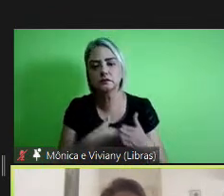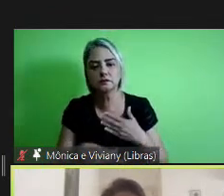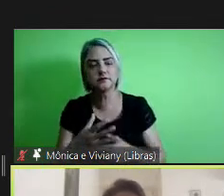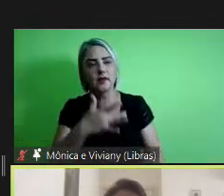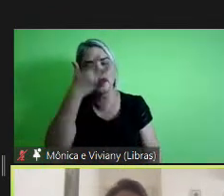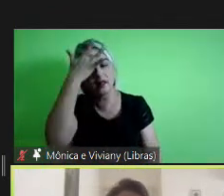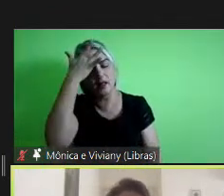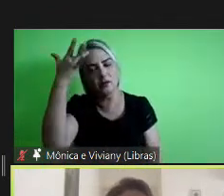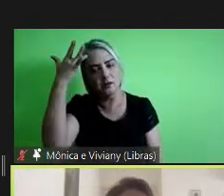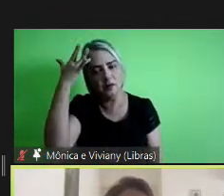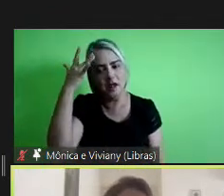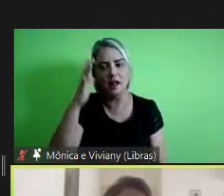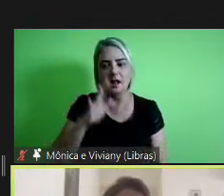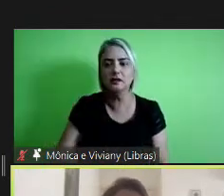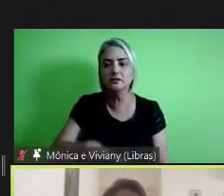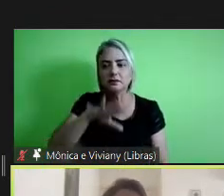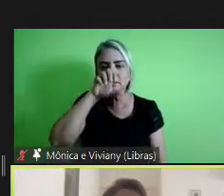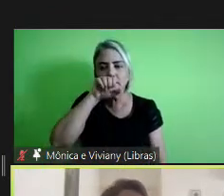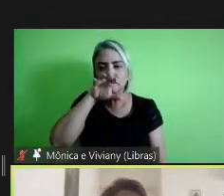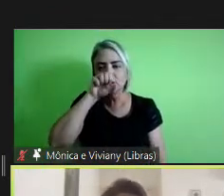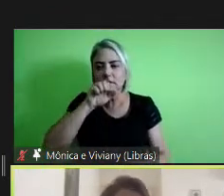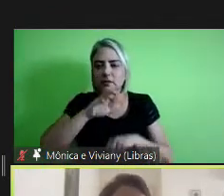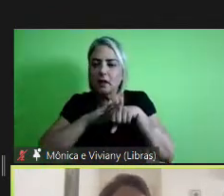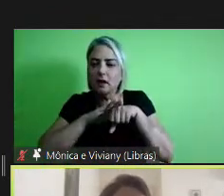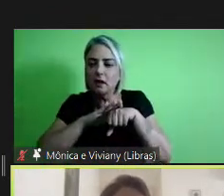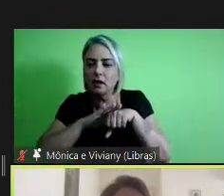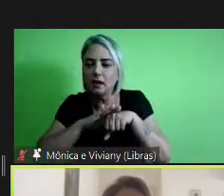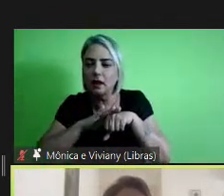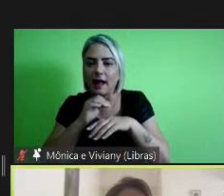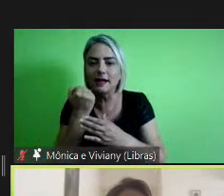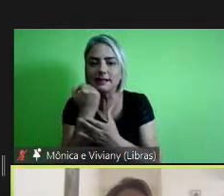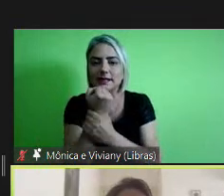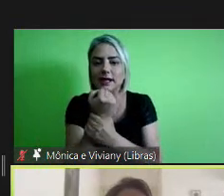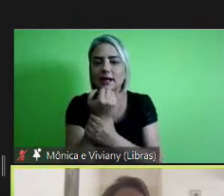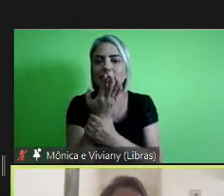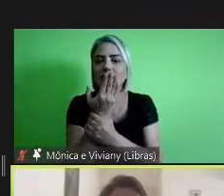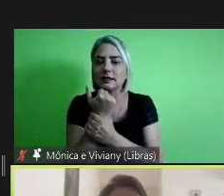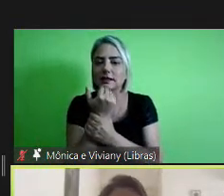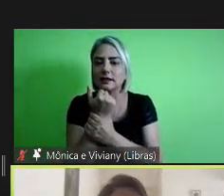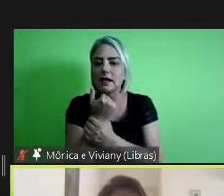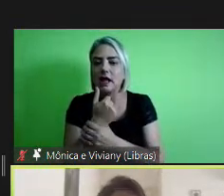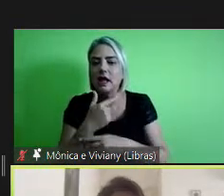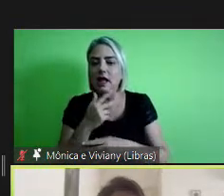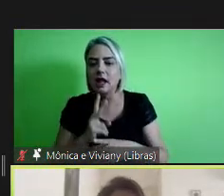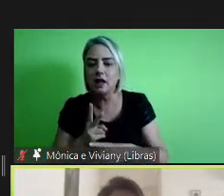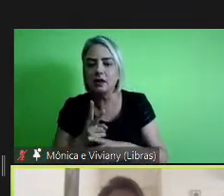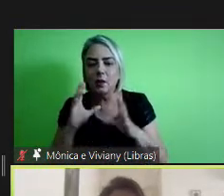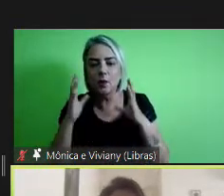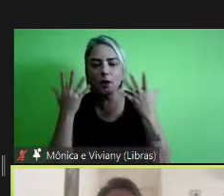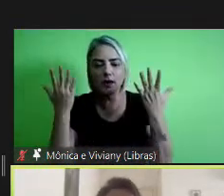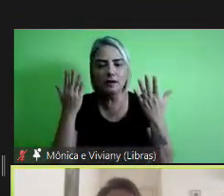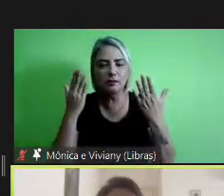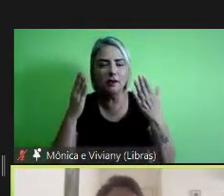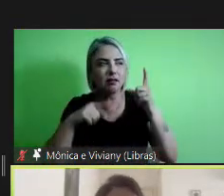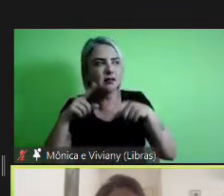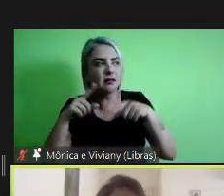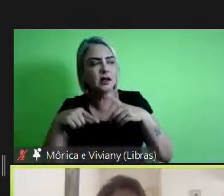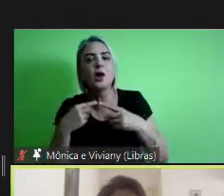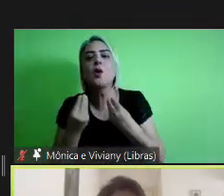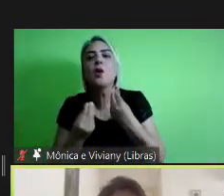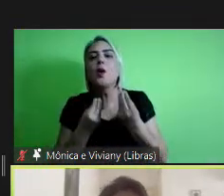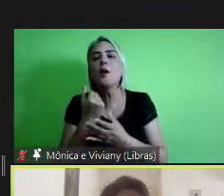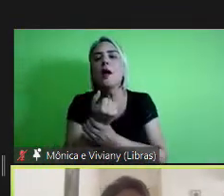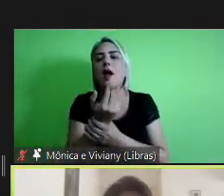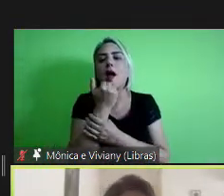So all of these effects are mental health care. There will be breathing or respiratory diseases.